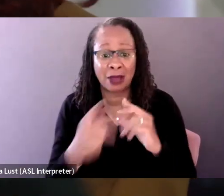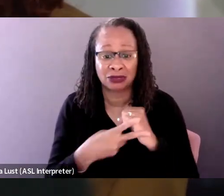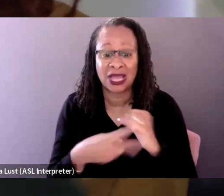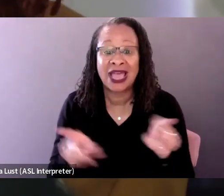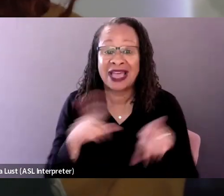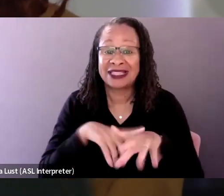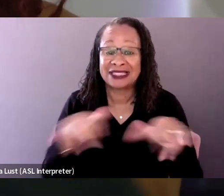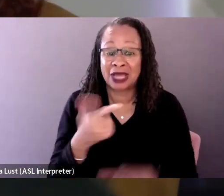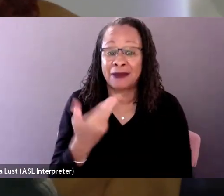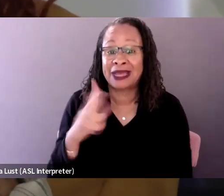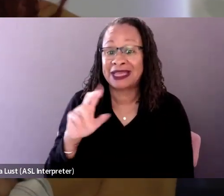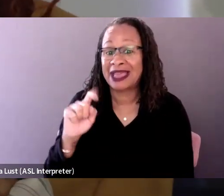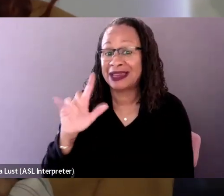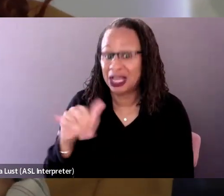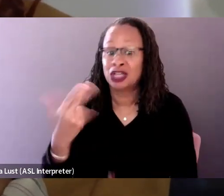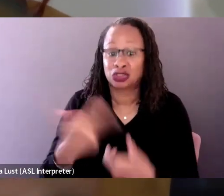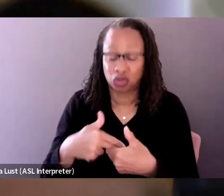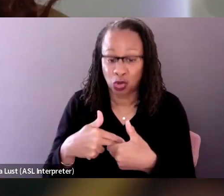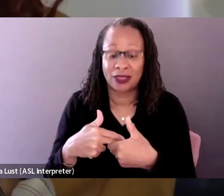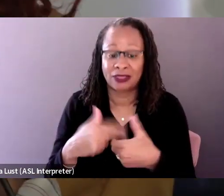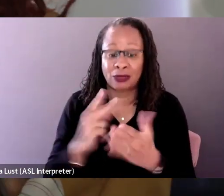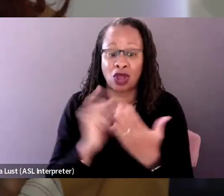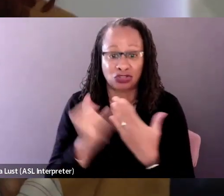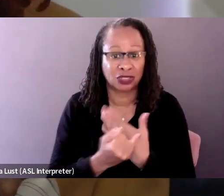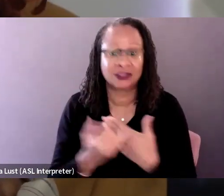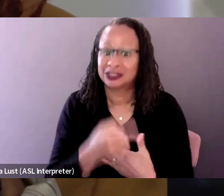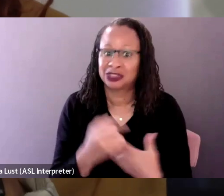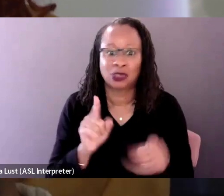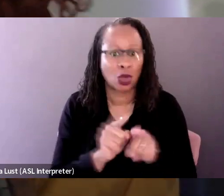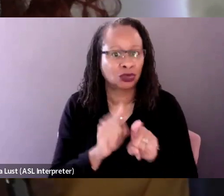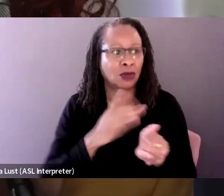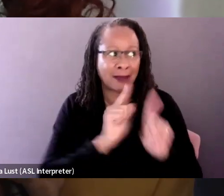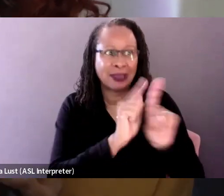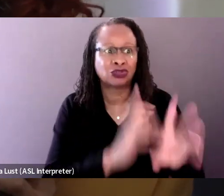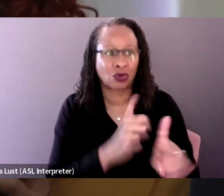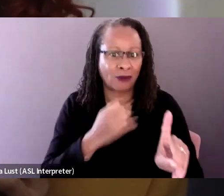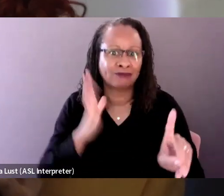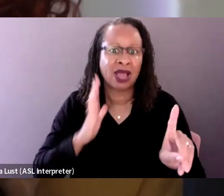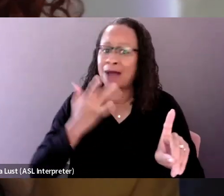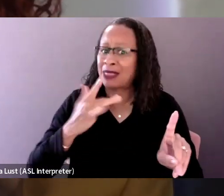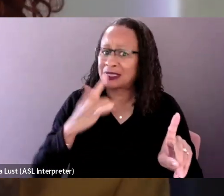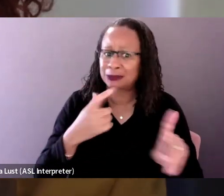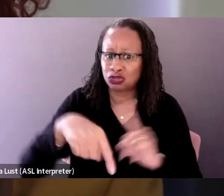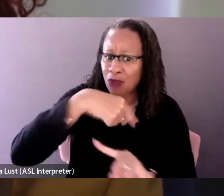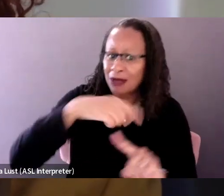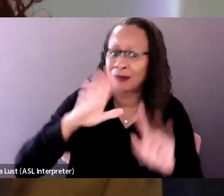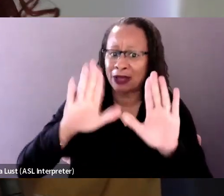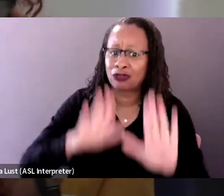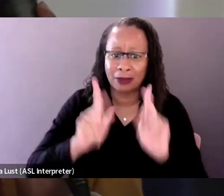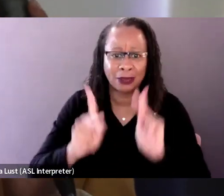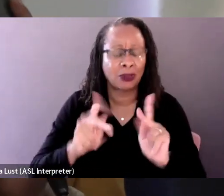Getty is another one of my mentors. I'm very lucky in that I've been surrounded by a lot of great people in the film world.